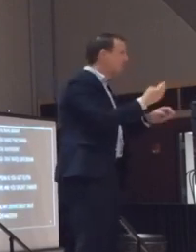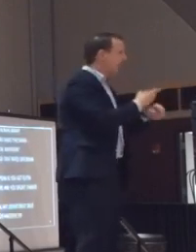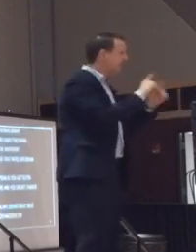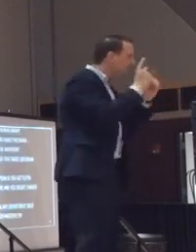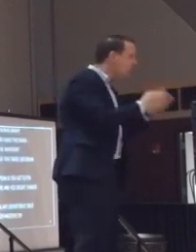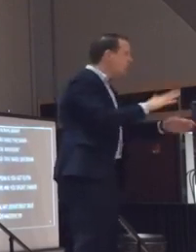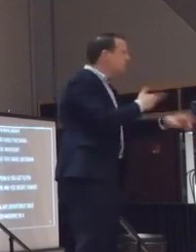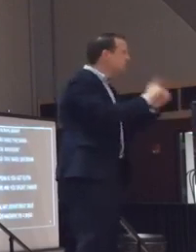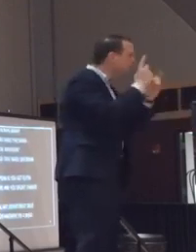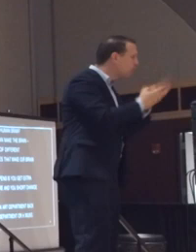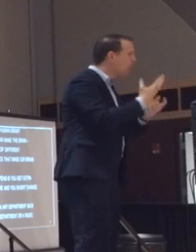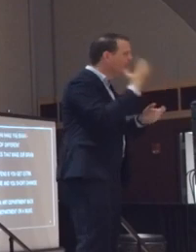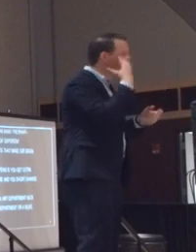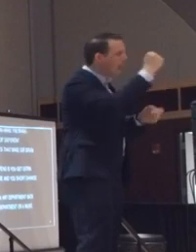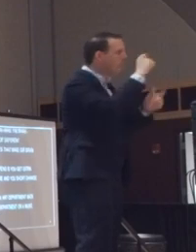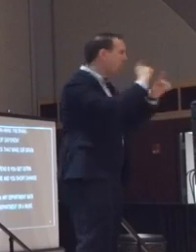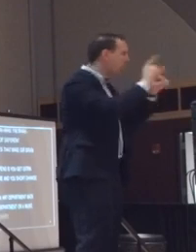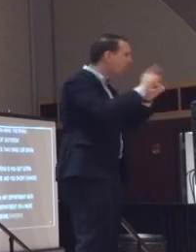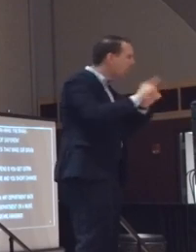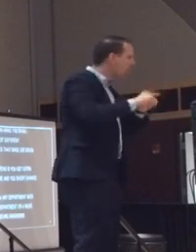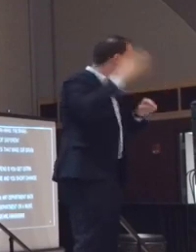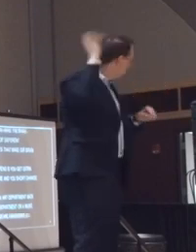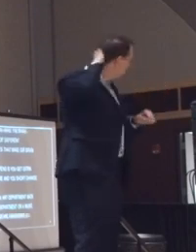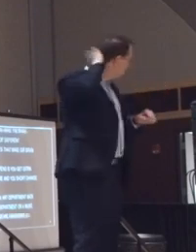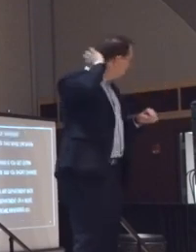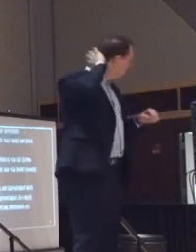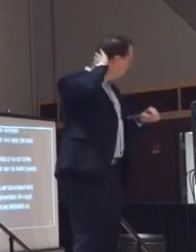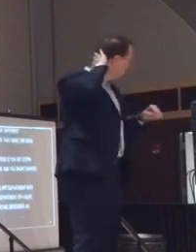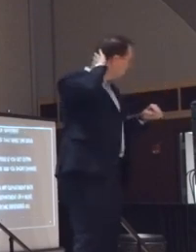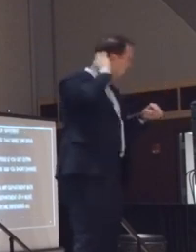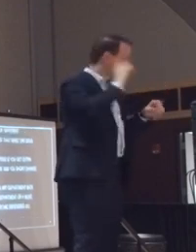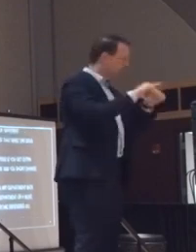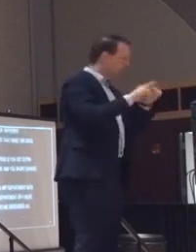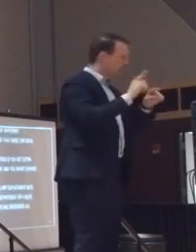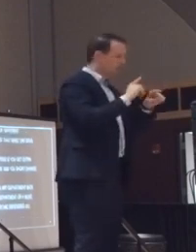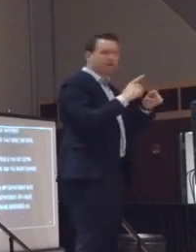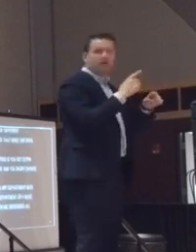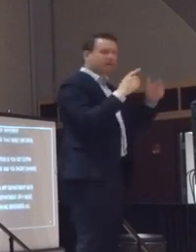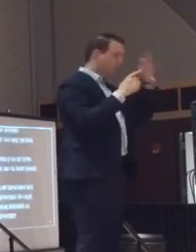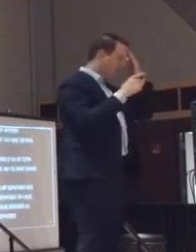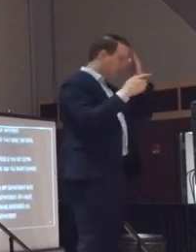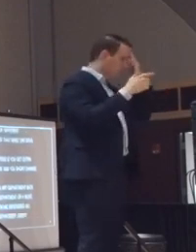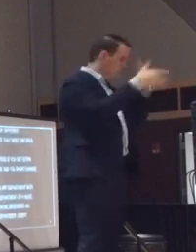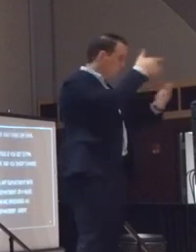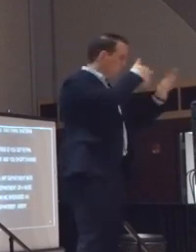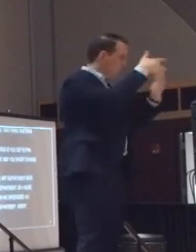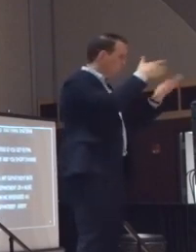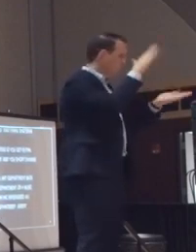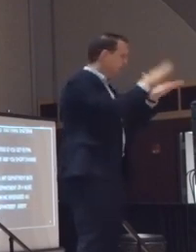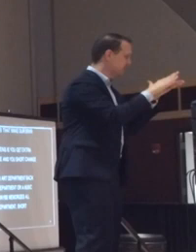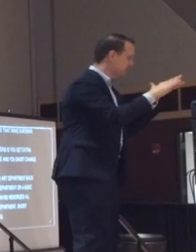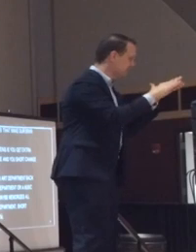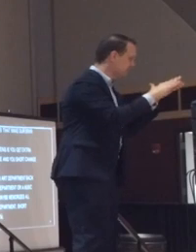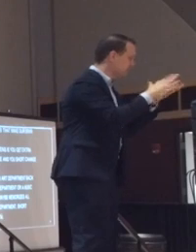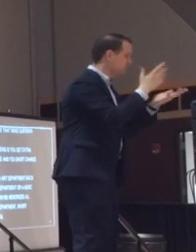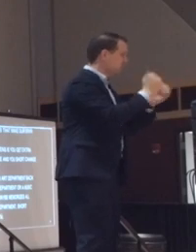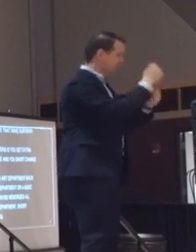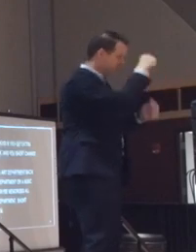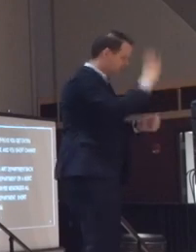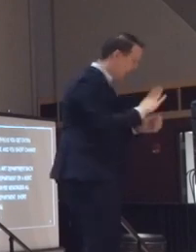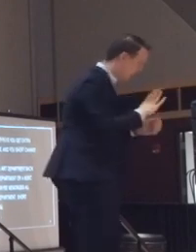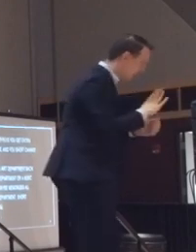department, or maybe memorizing all kinds of stuff department. Shortchange the social. Now what happens to